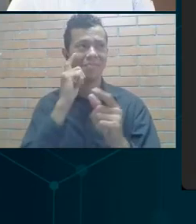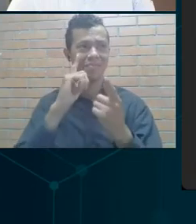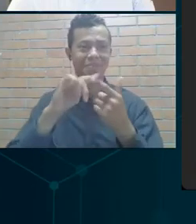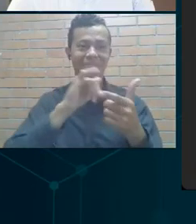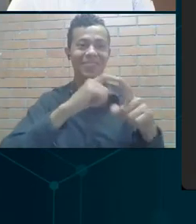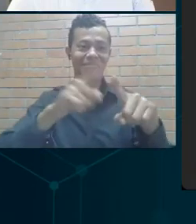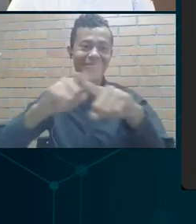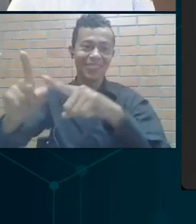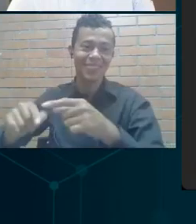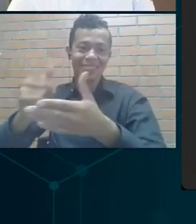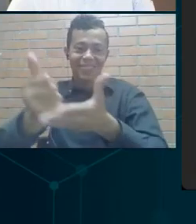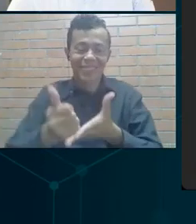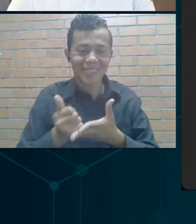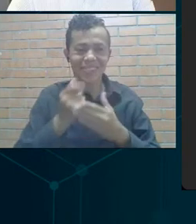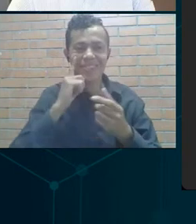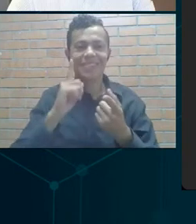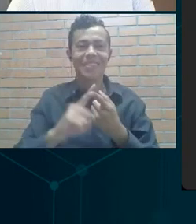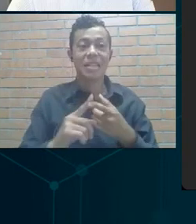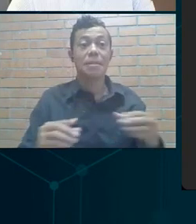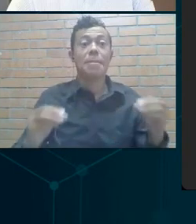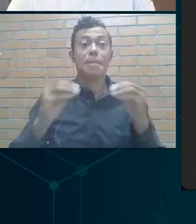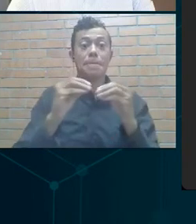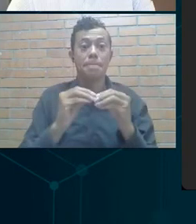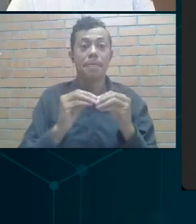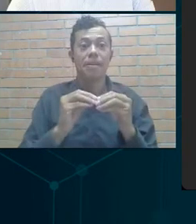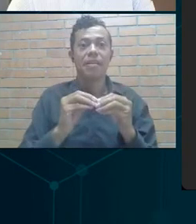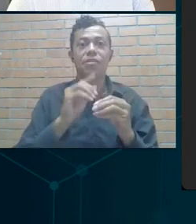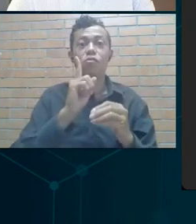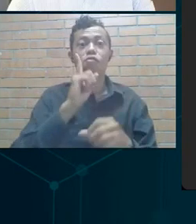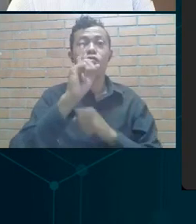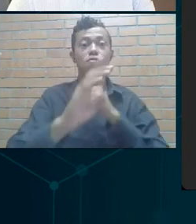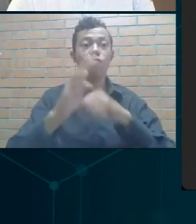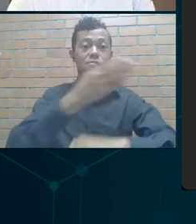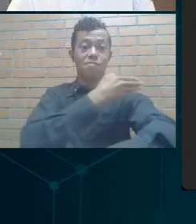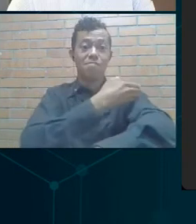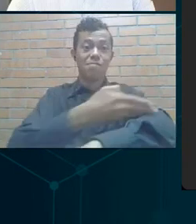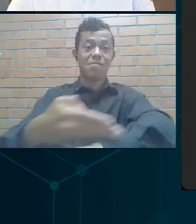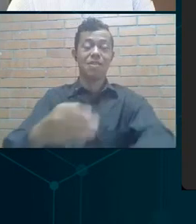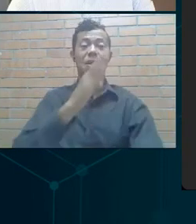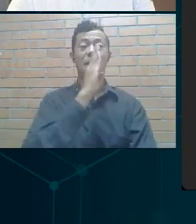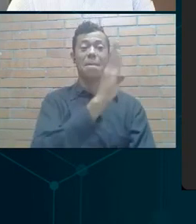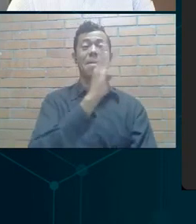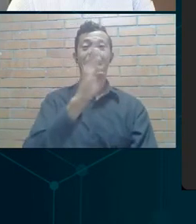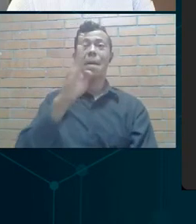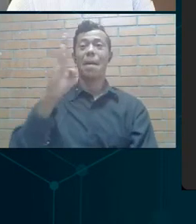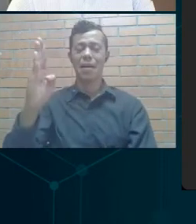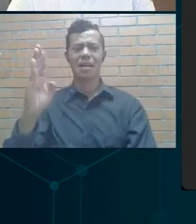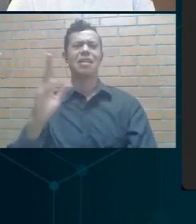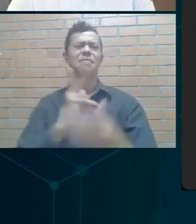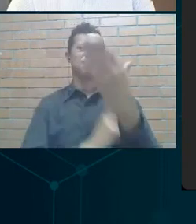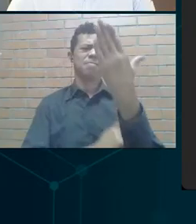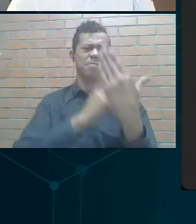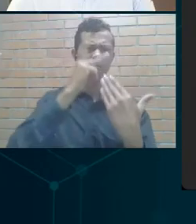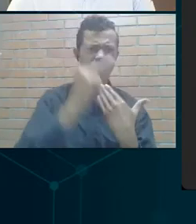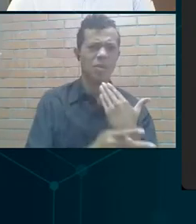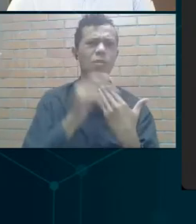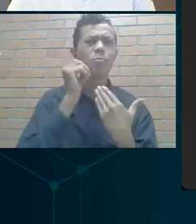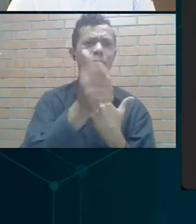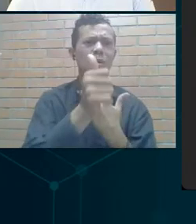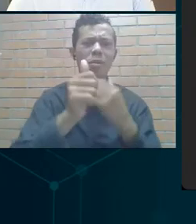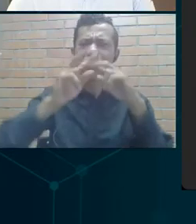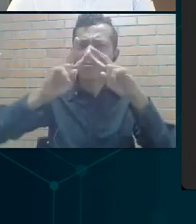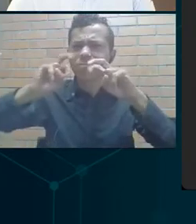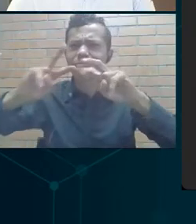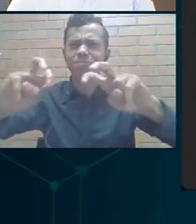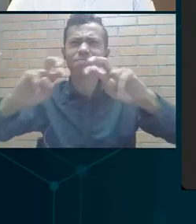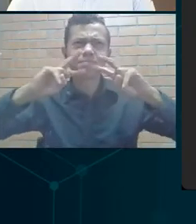million libraries available, or projects, repos available that you can search through. And what we tell our students now is the